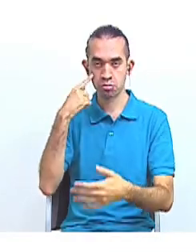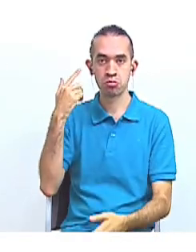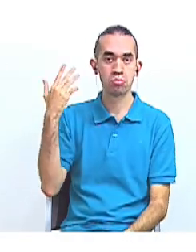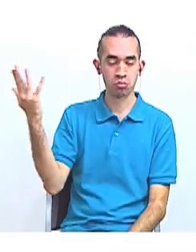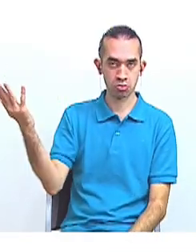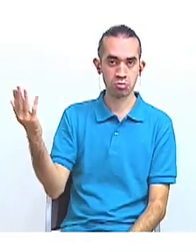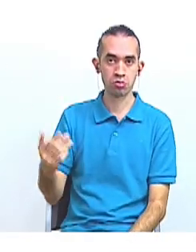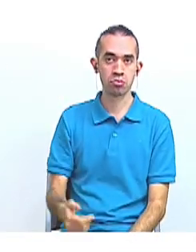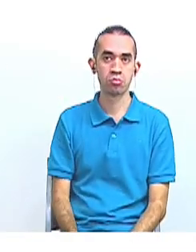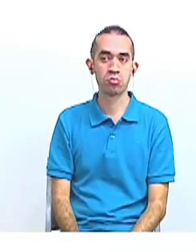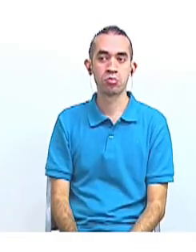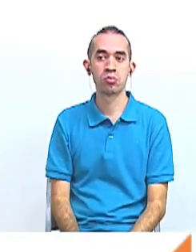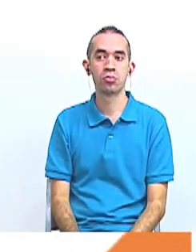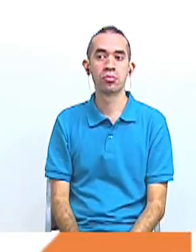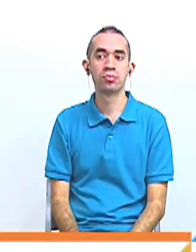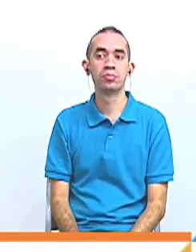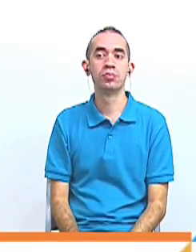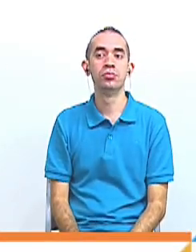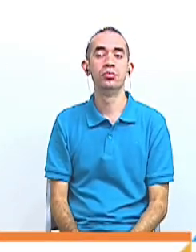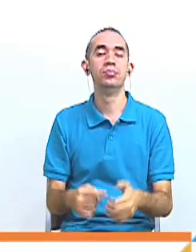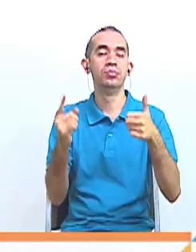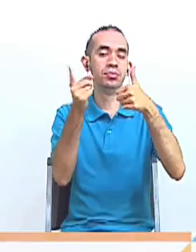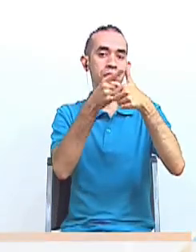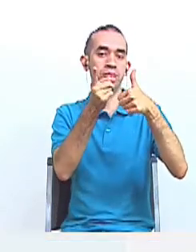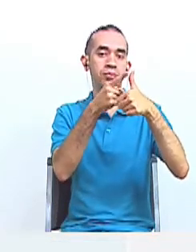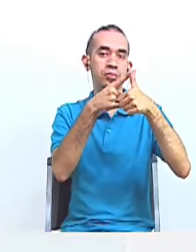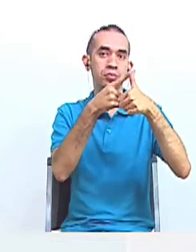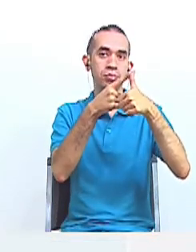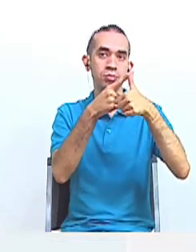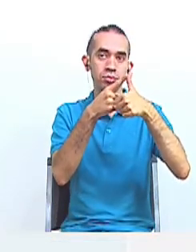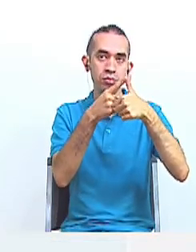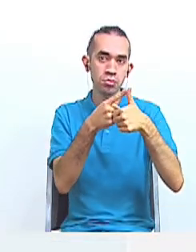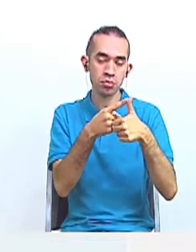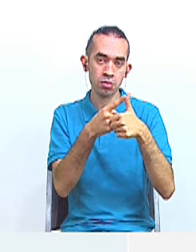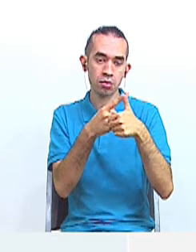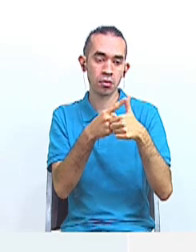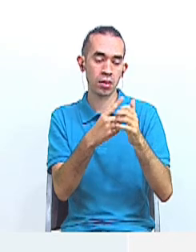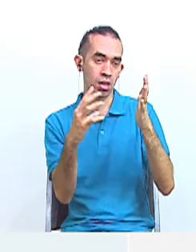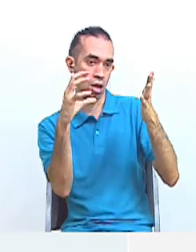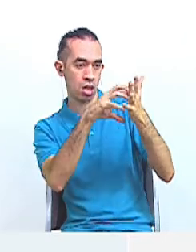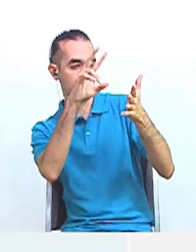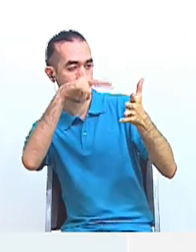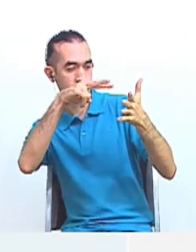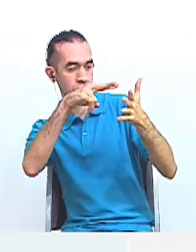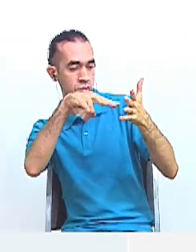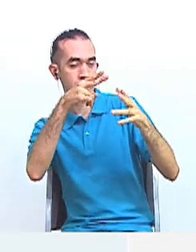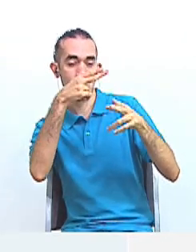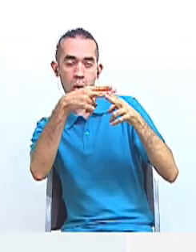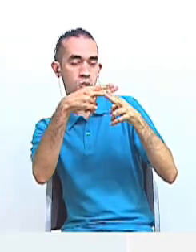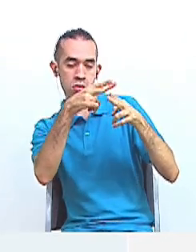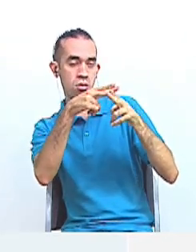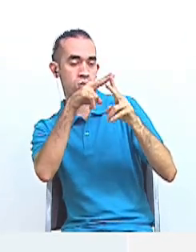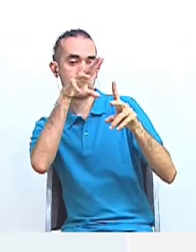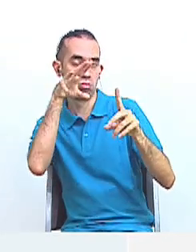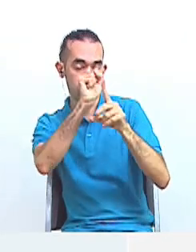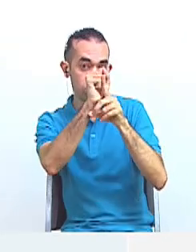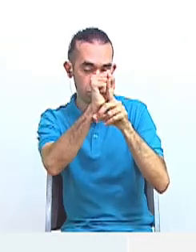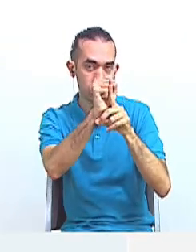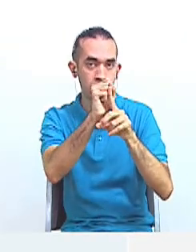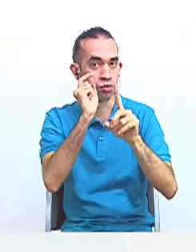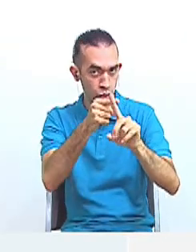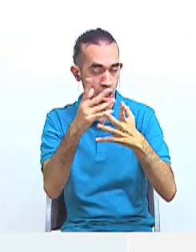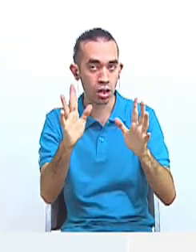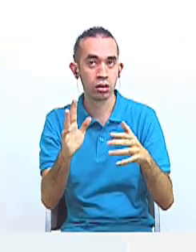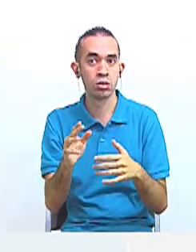there. So the first one is, I identified the purpose of a short reading. Was